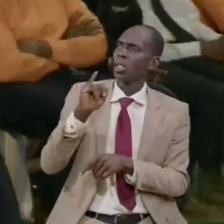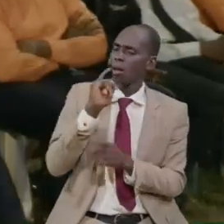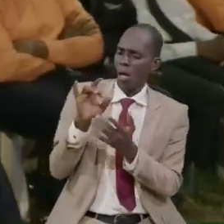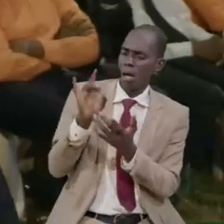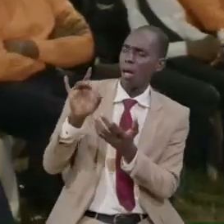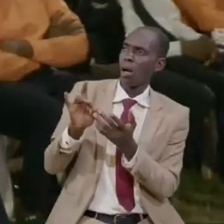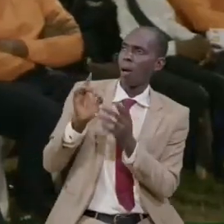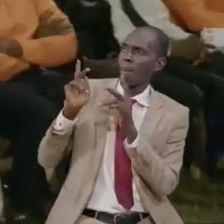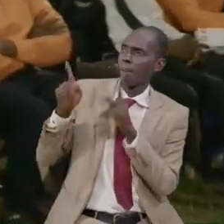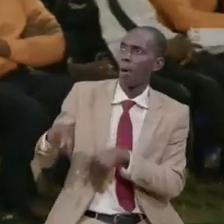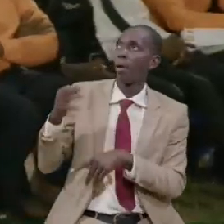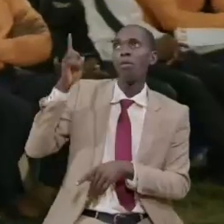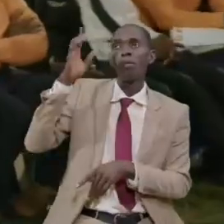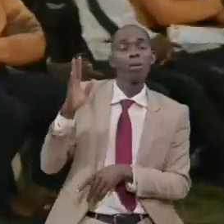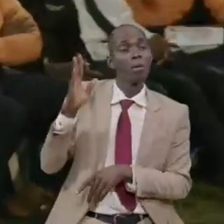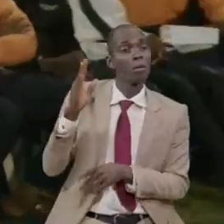generation